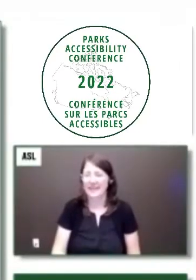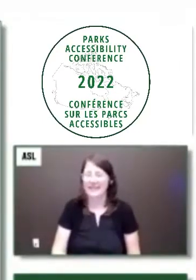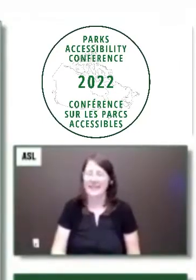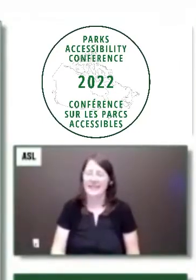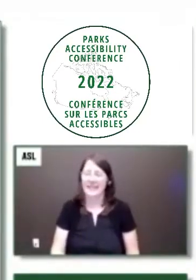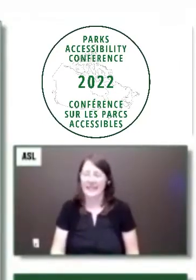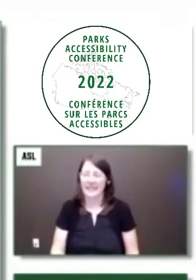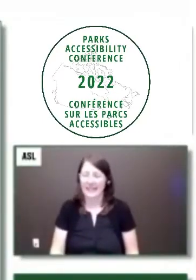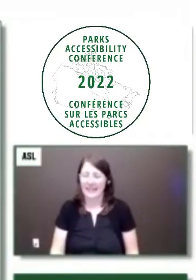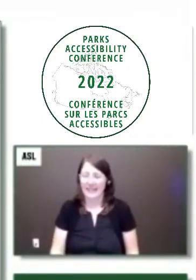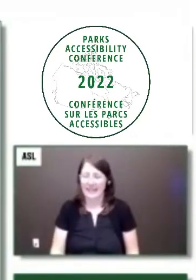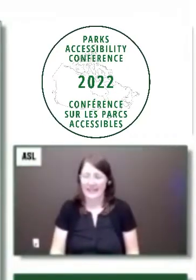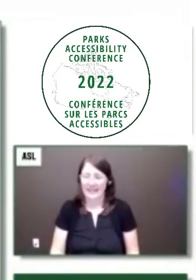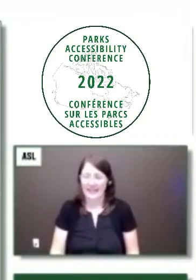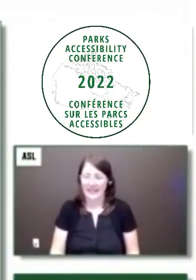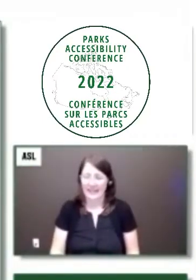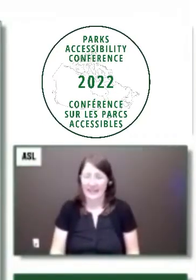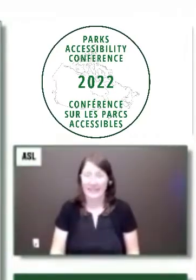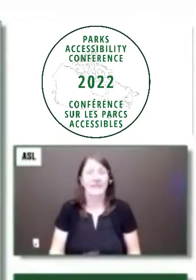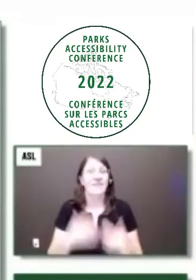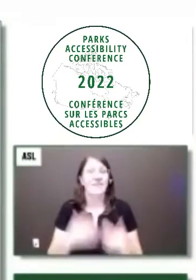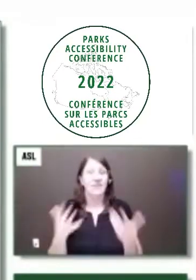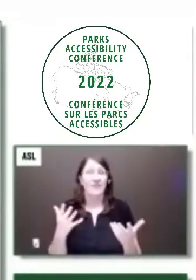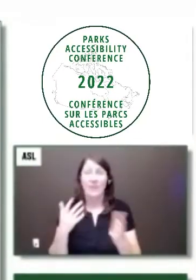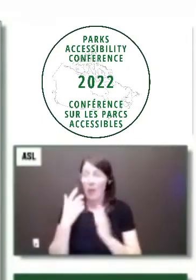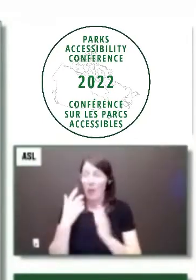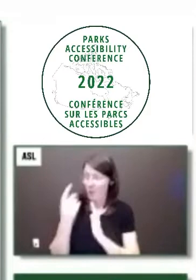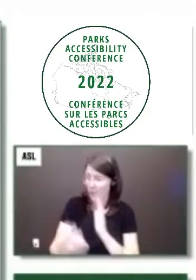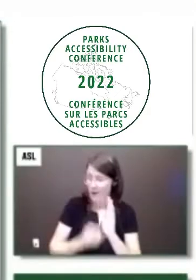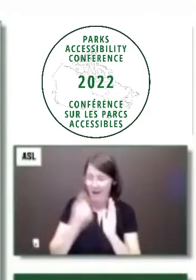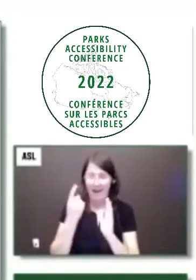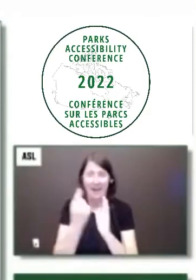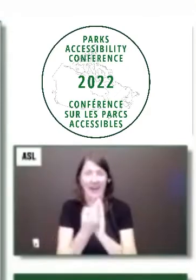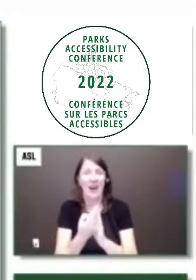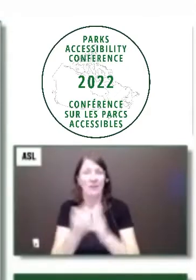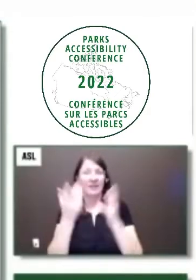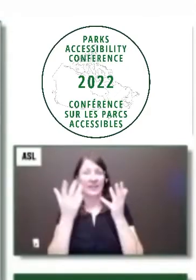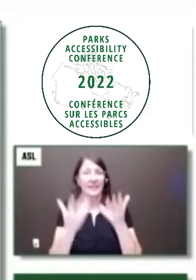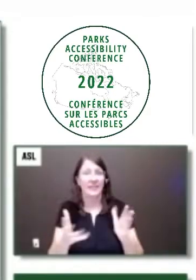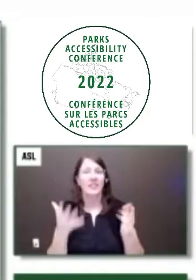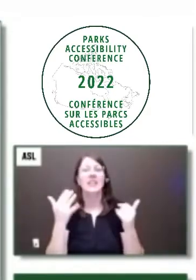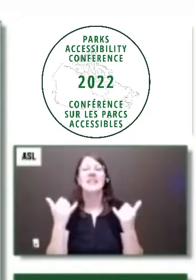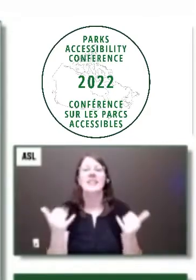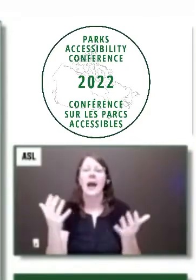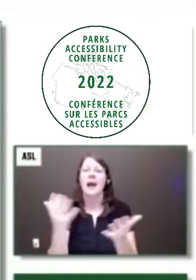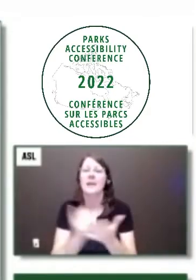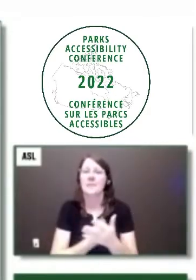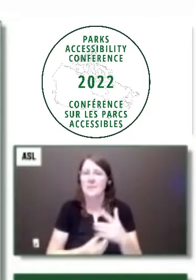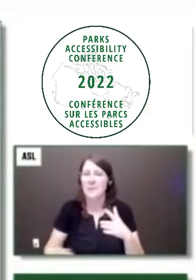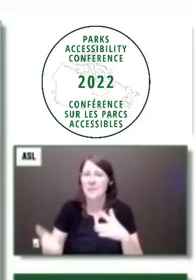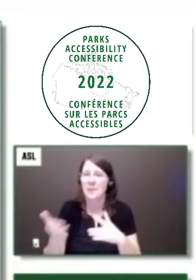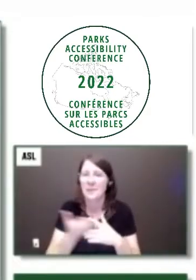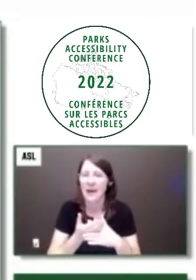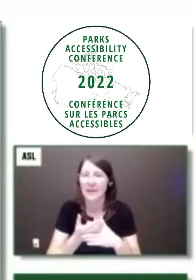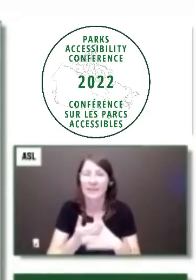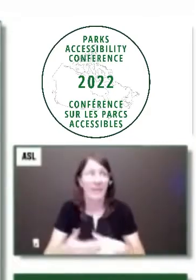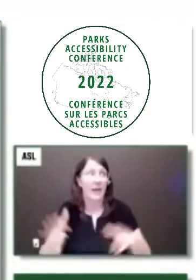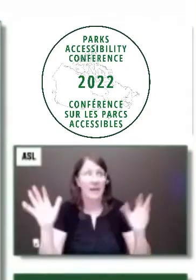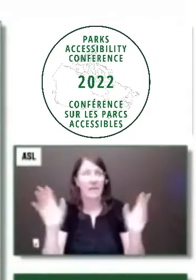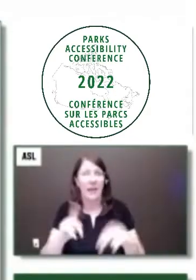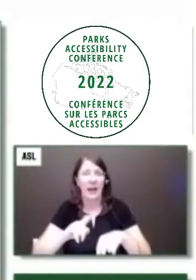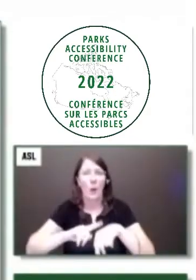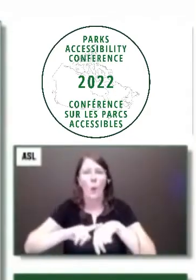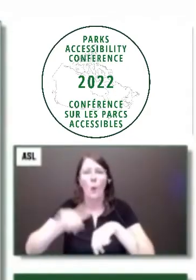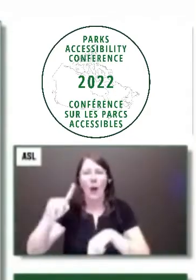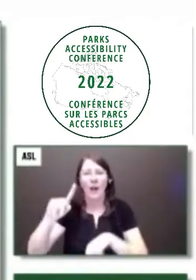All right, and that kind of wraps us up for this hour. So we'll take a short break now. Our next session starts at 1 p.m. Eastern Standard